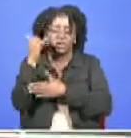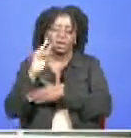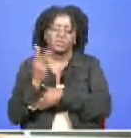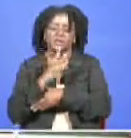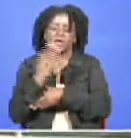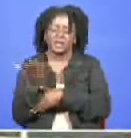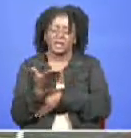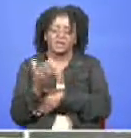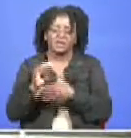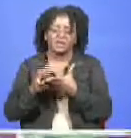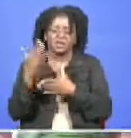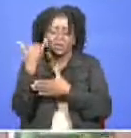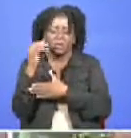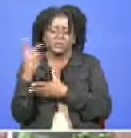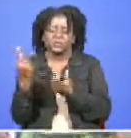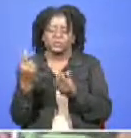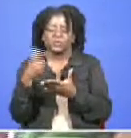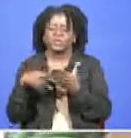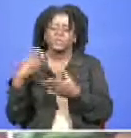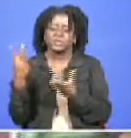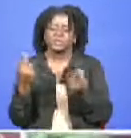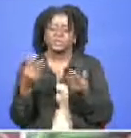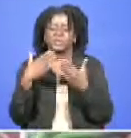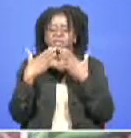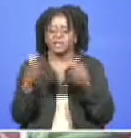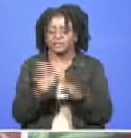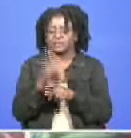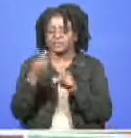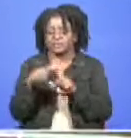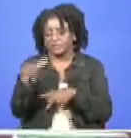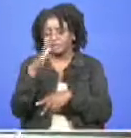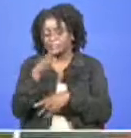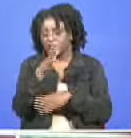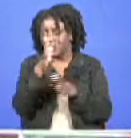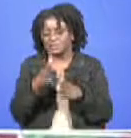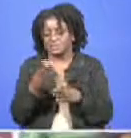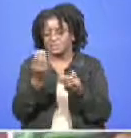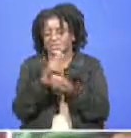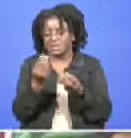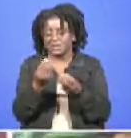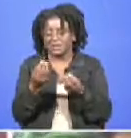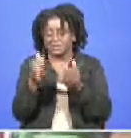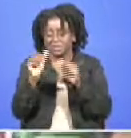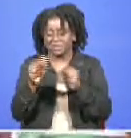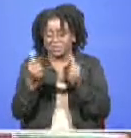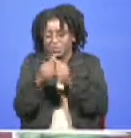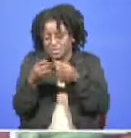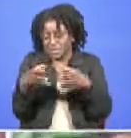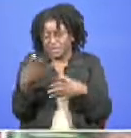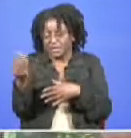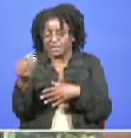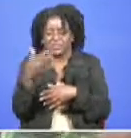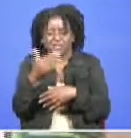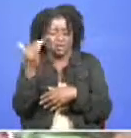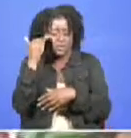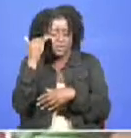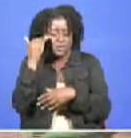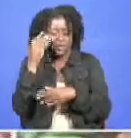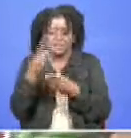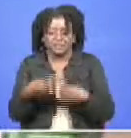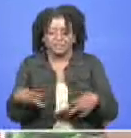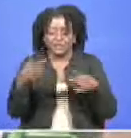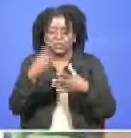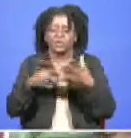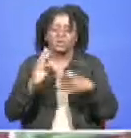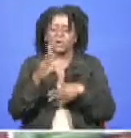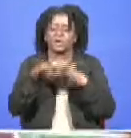and that's why we're doing what we're doing. And we're so thankful to the farmers, because none of this would be possible without them. And they know the value of what we're all